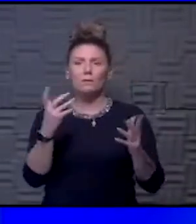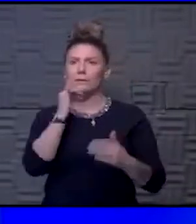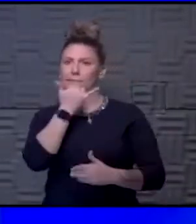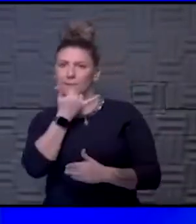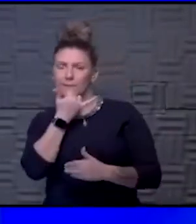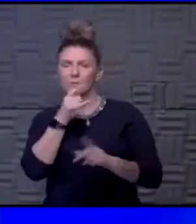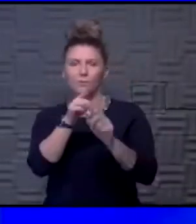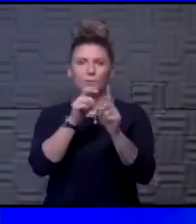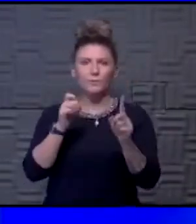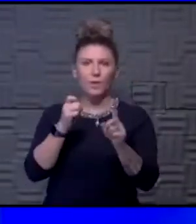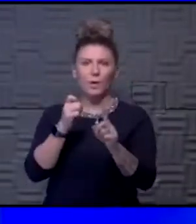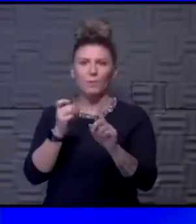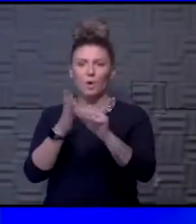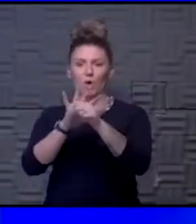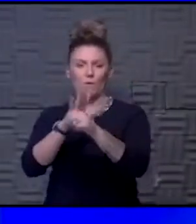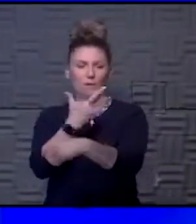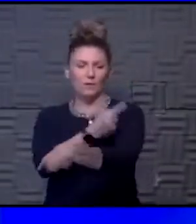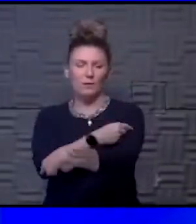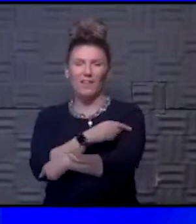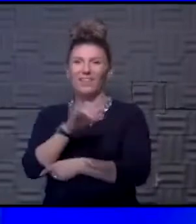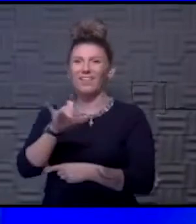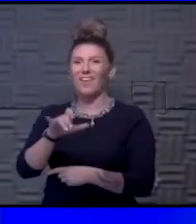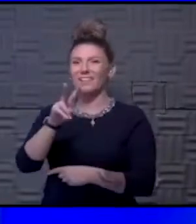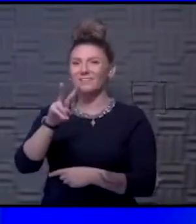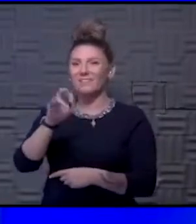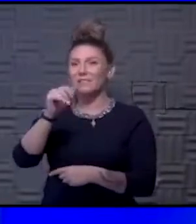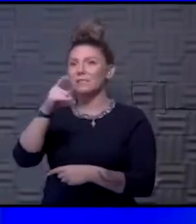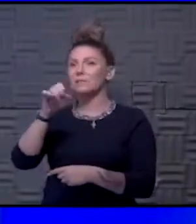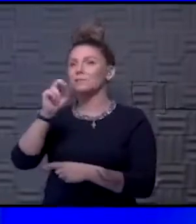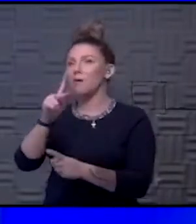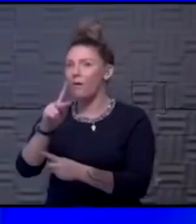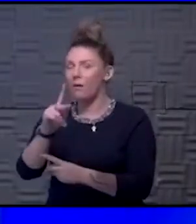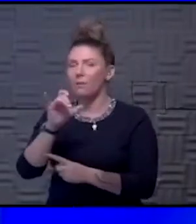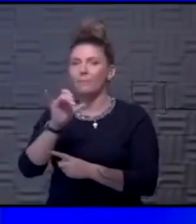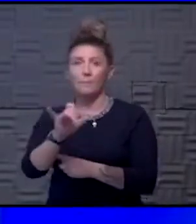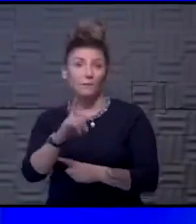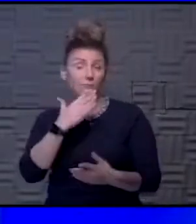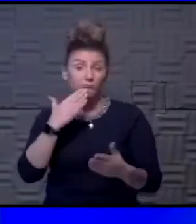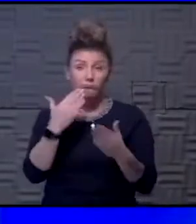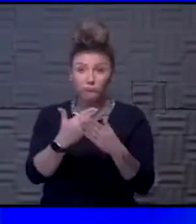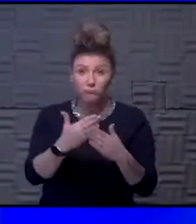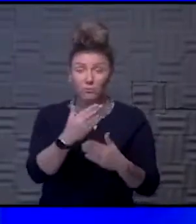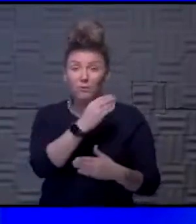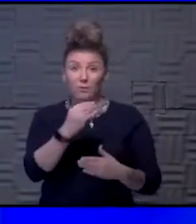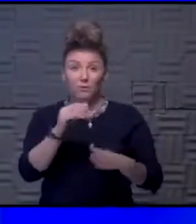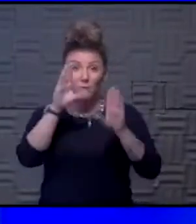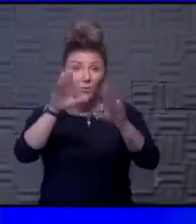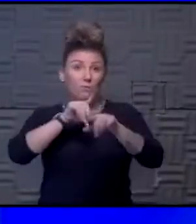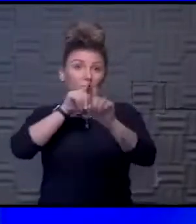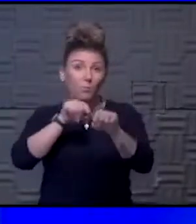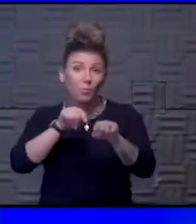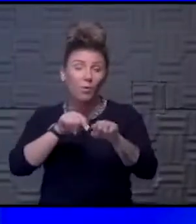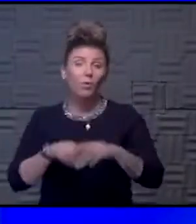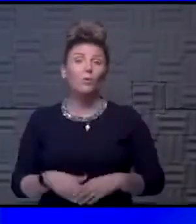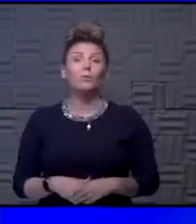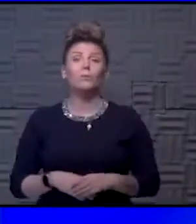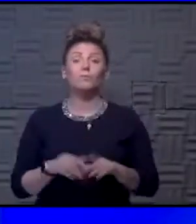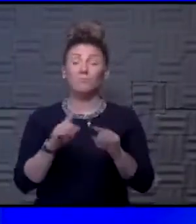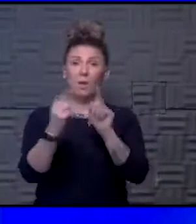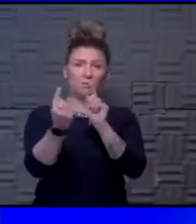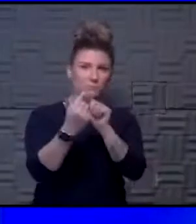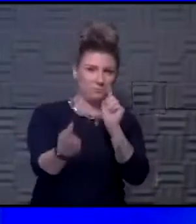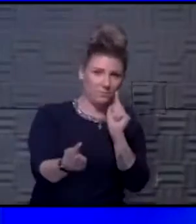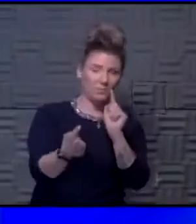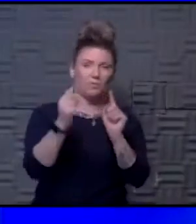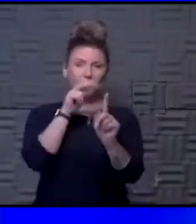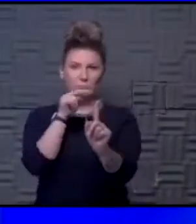COVID-19 vaccines, and that is the VSTOP as well. So I think that's good. It's great to report that, but on the flip side of that